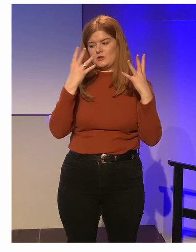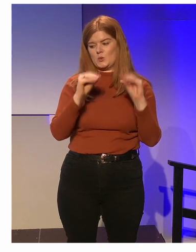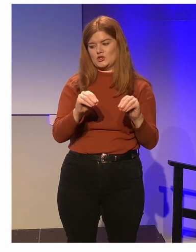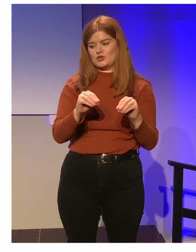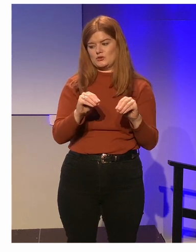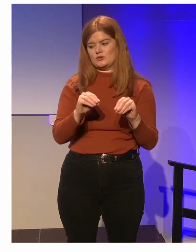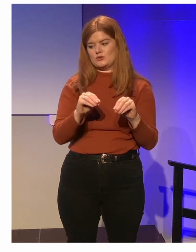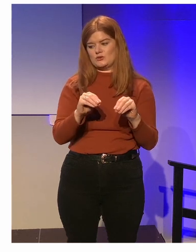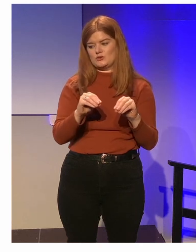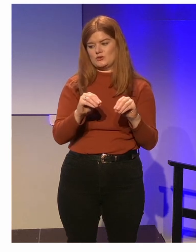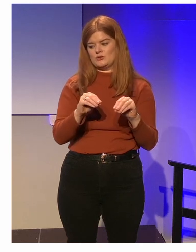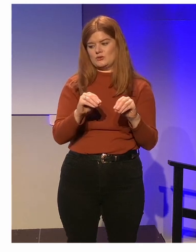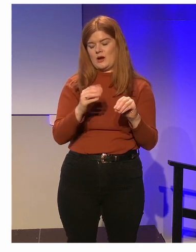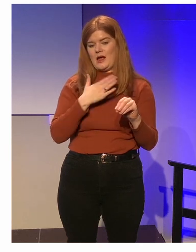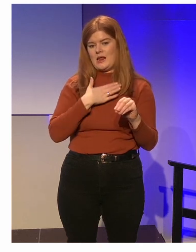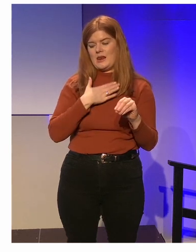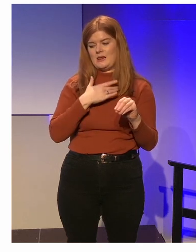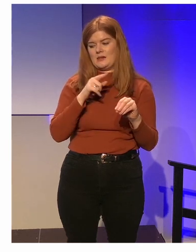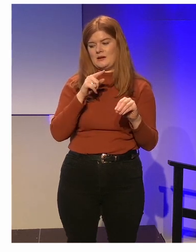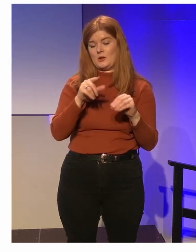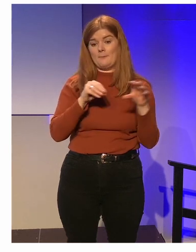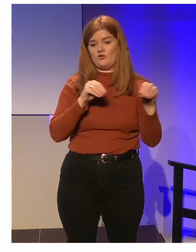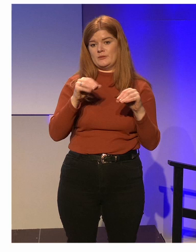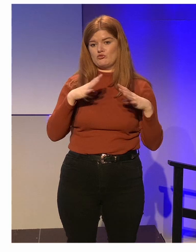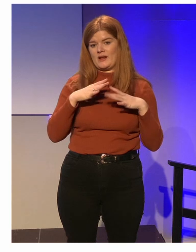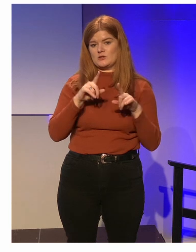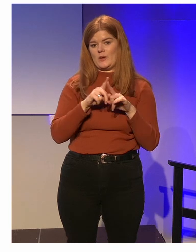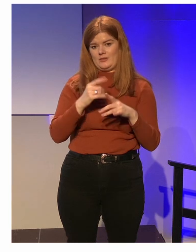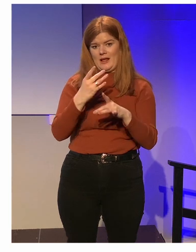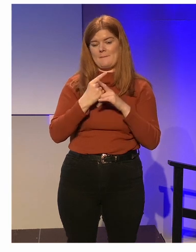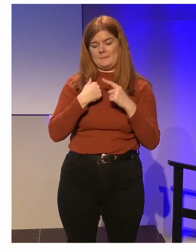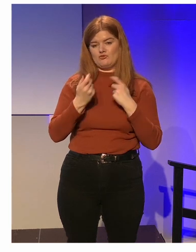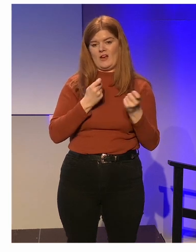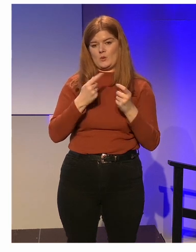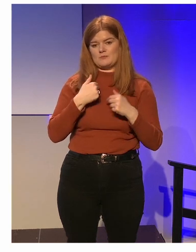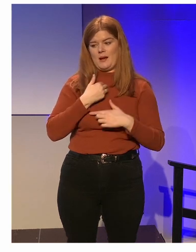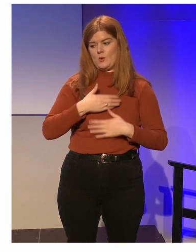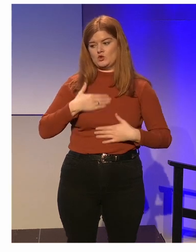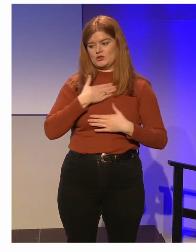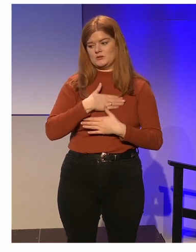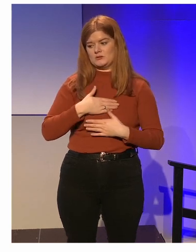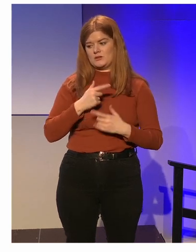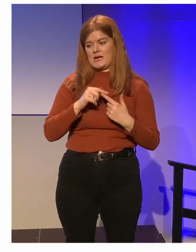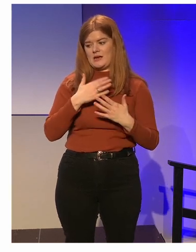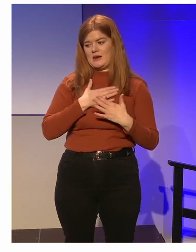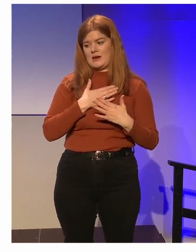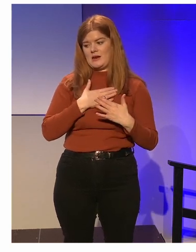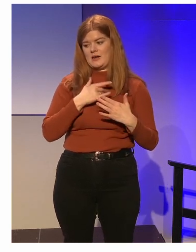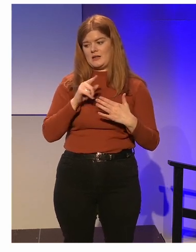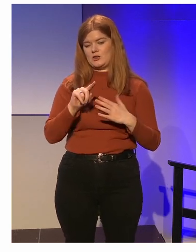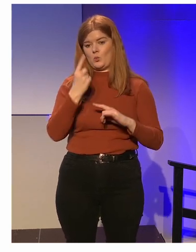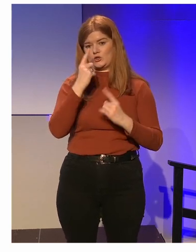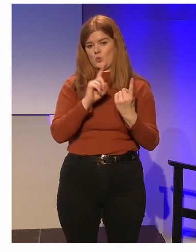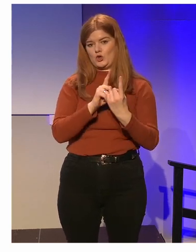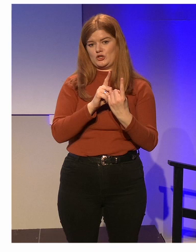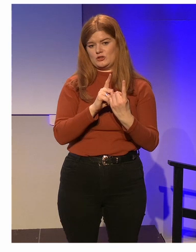education. I like the movement breaks. They help me to regulate my emotions. I like the